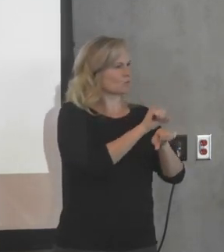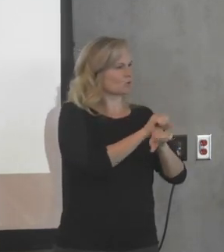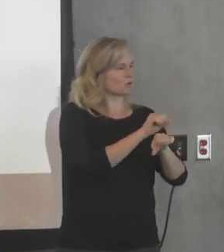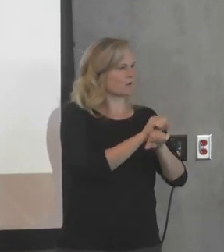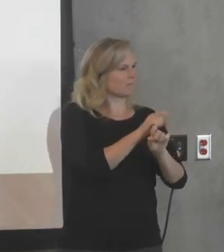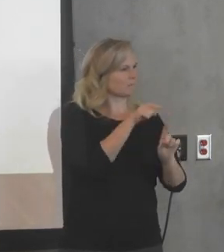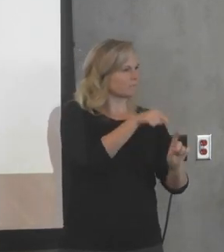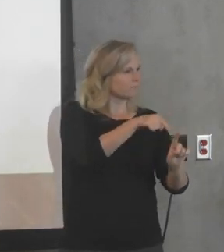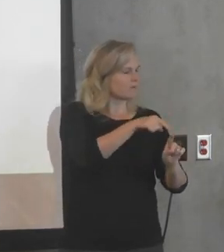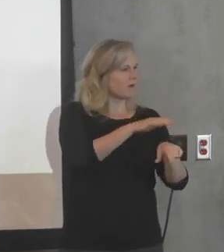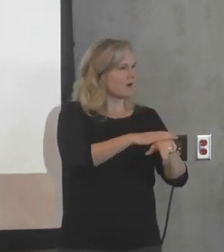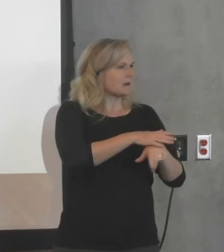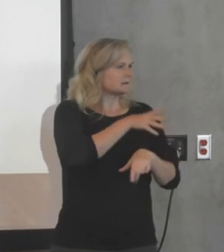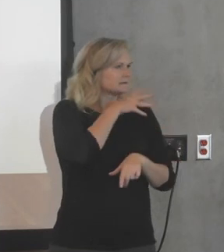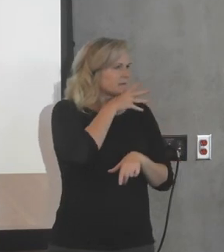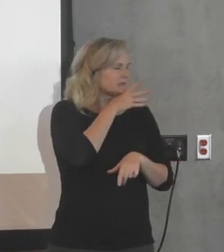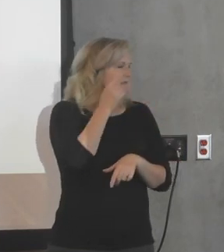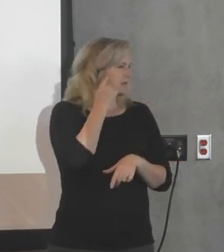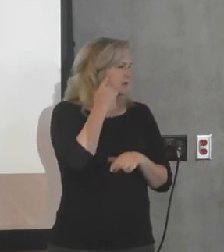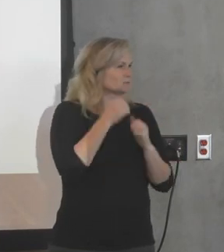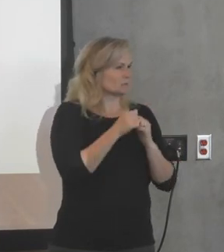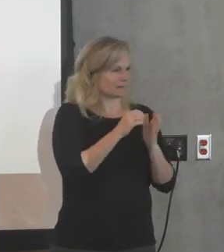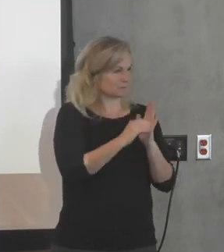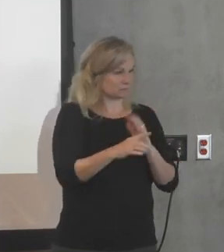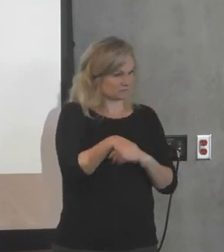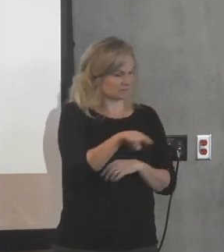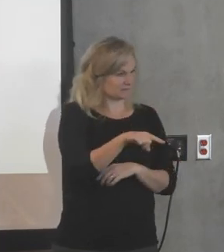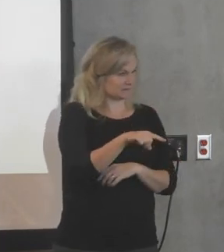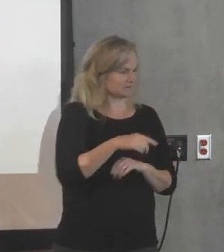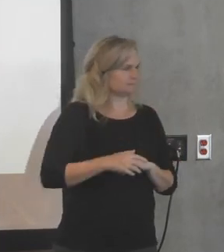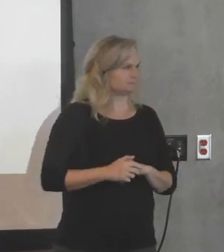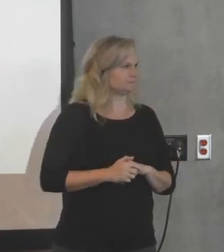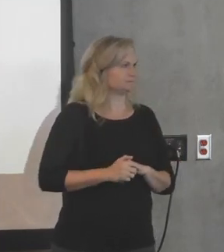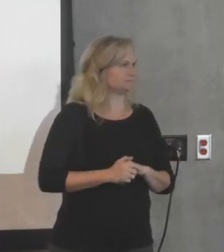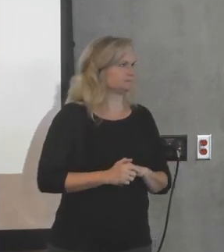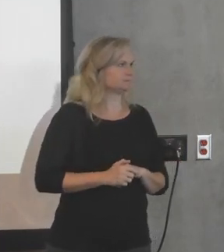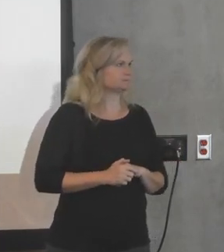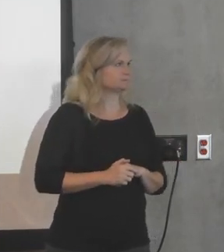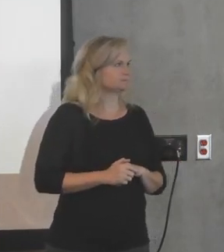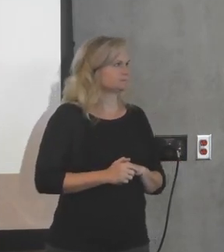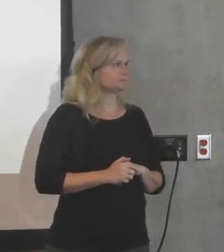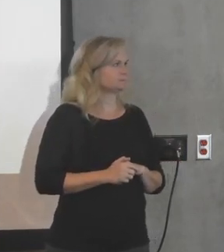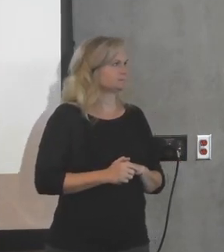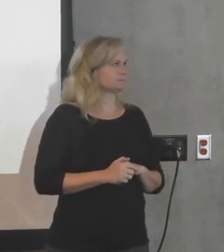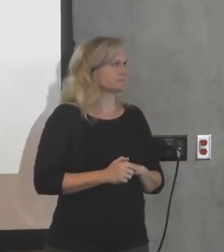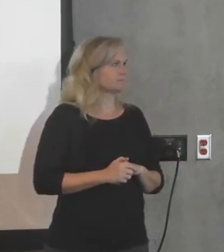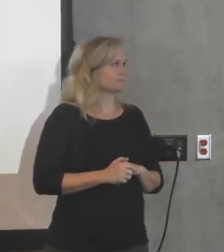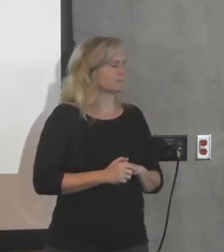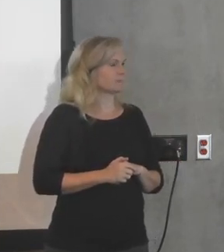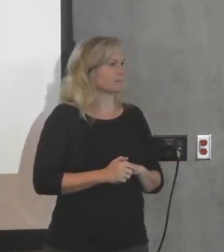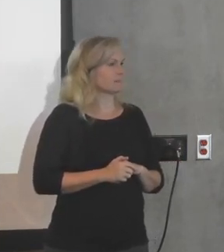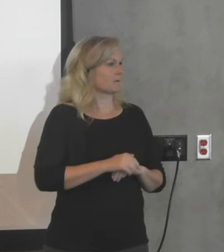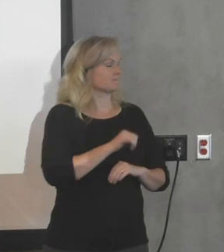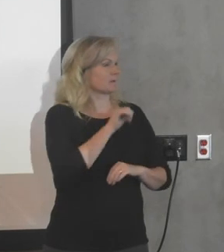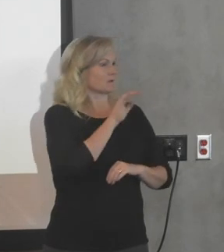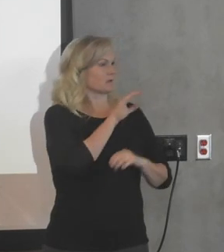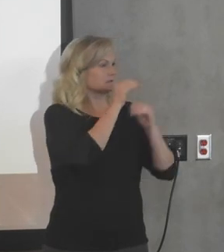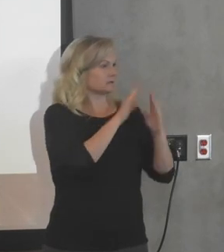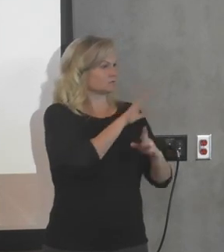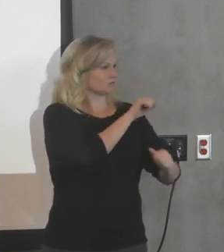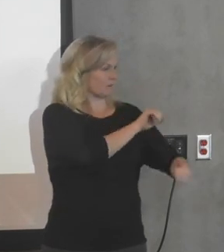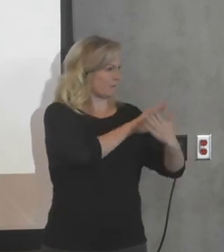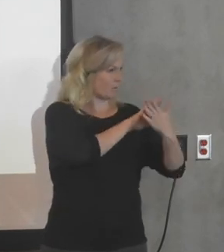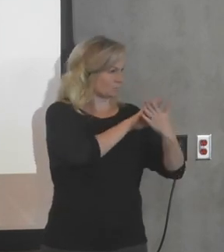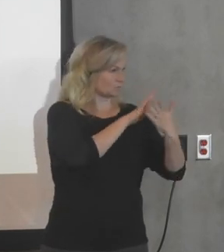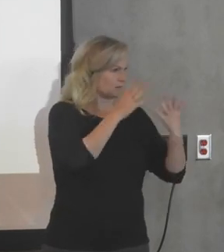on speech sounds with her students. And so what she does is in